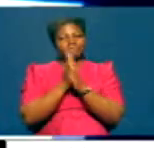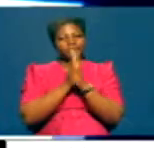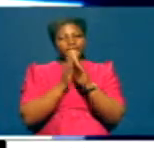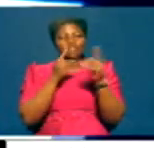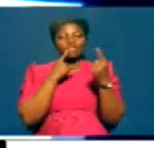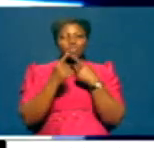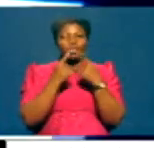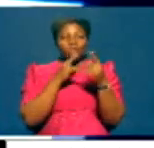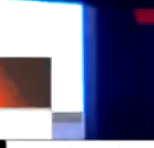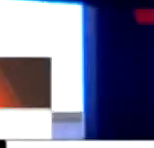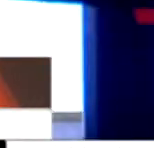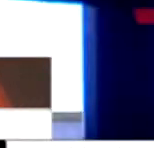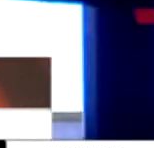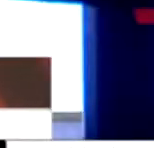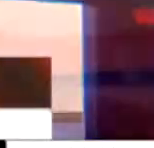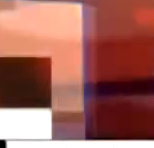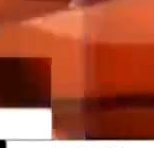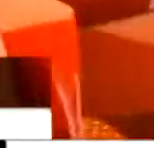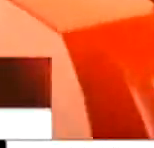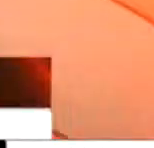in business.